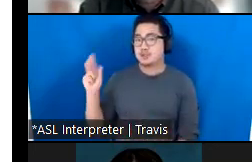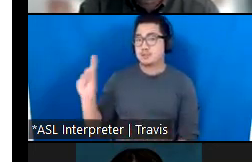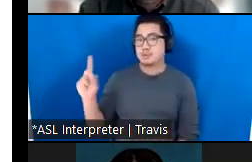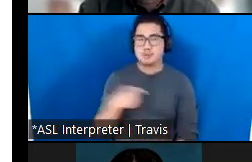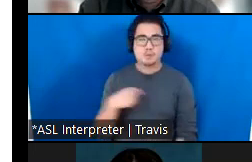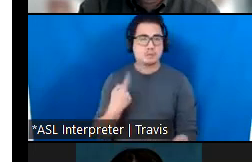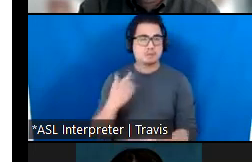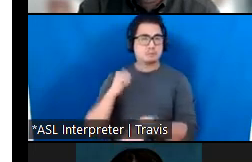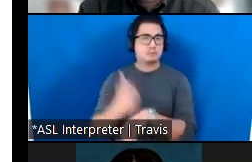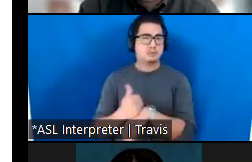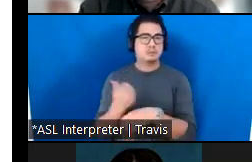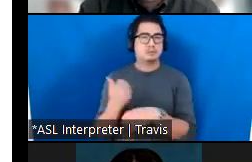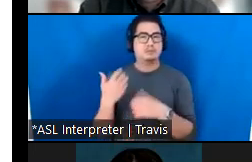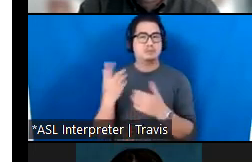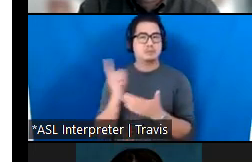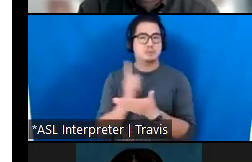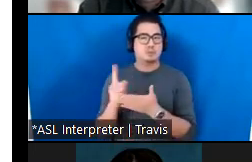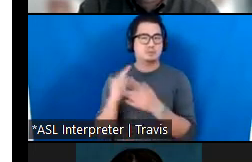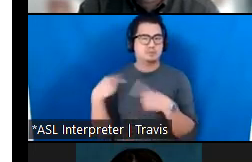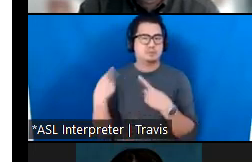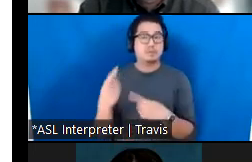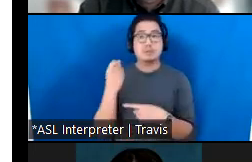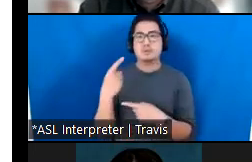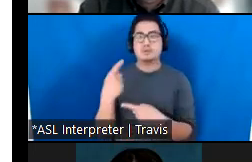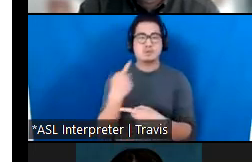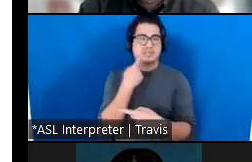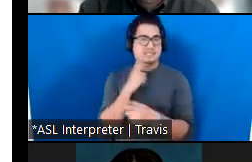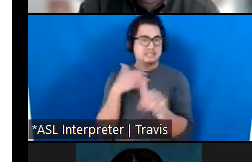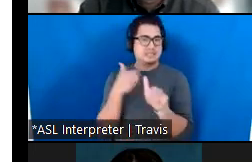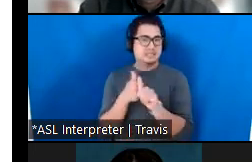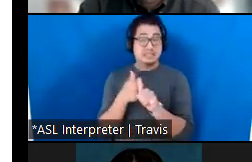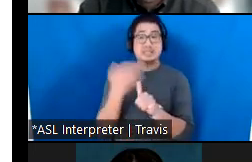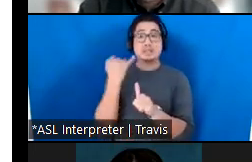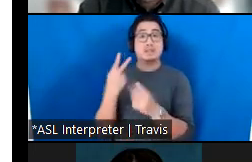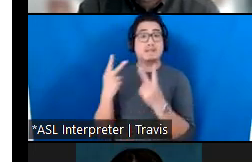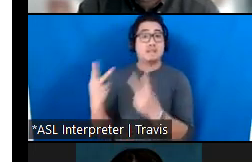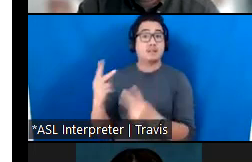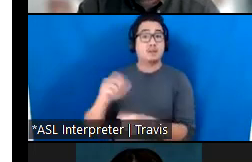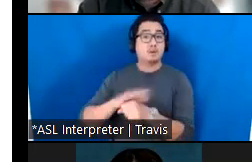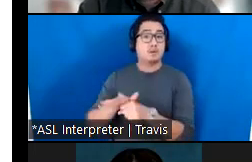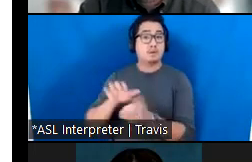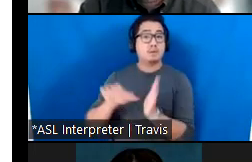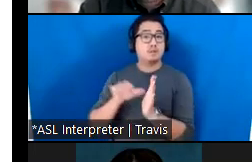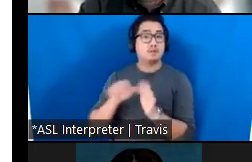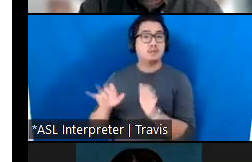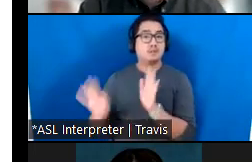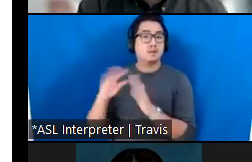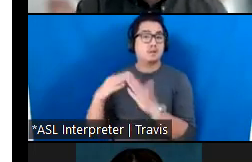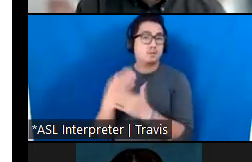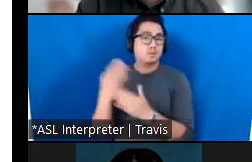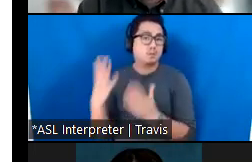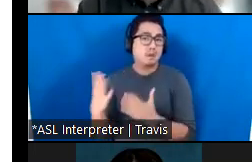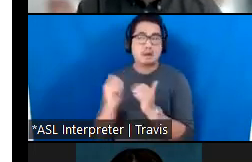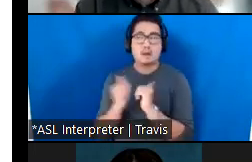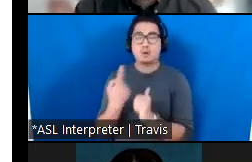have updated, and if you go on our COVID pages, you can find some new information and ways that we are